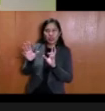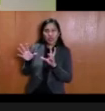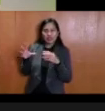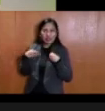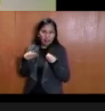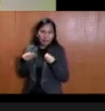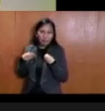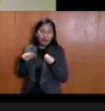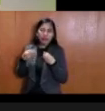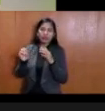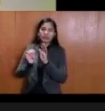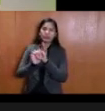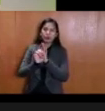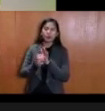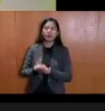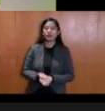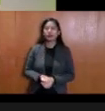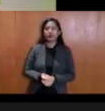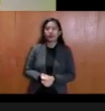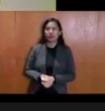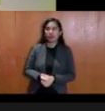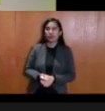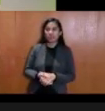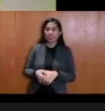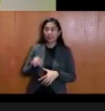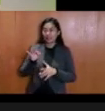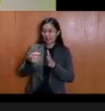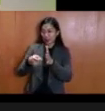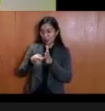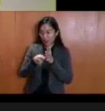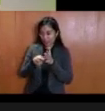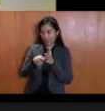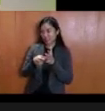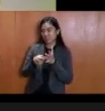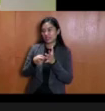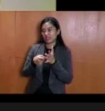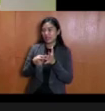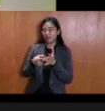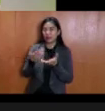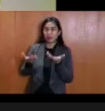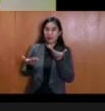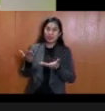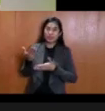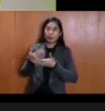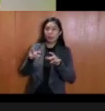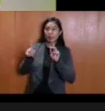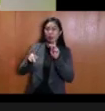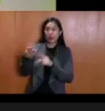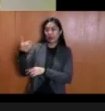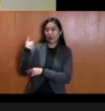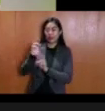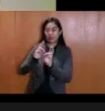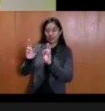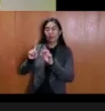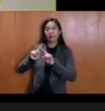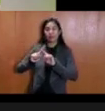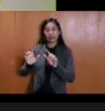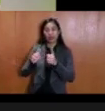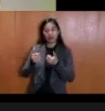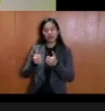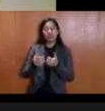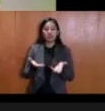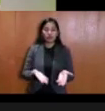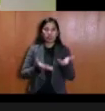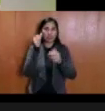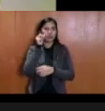even imposing or mandating those kinds of solutions. But I think we can eventually get there with awareness generation. And